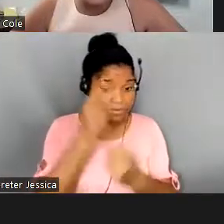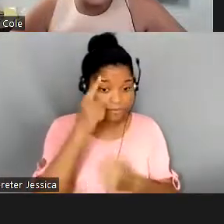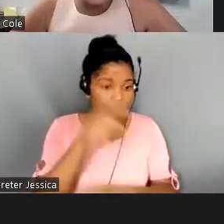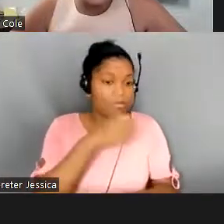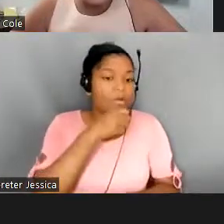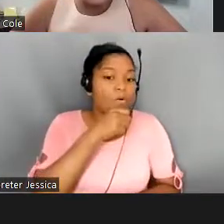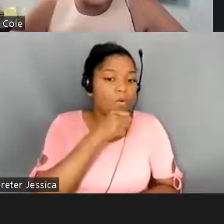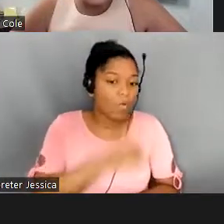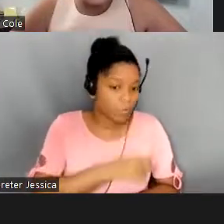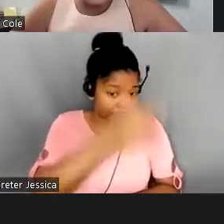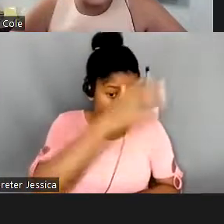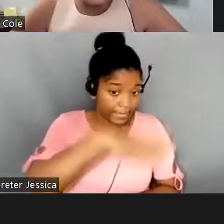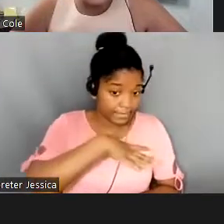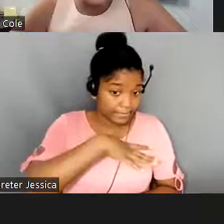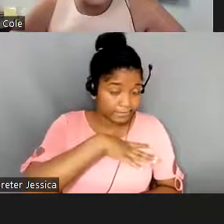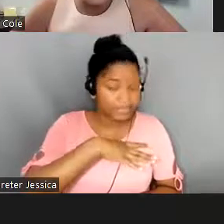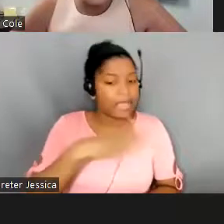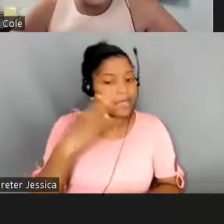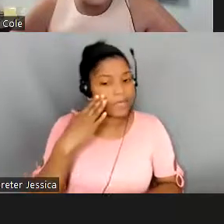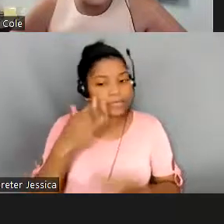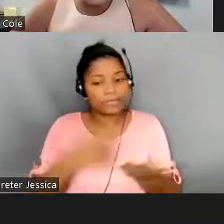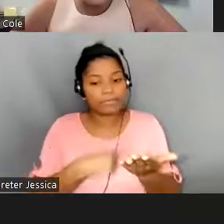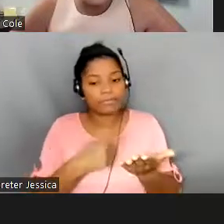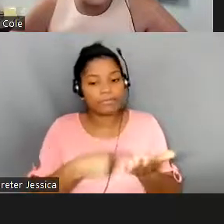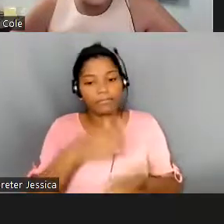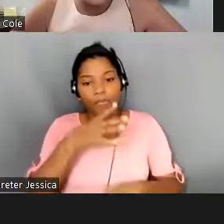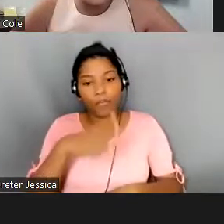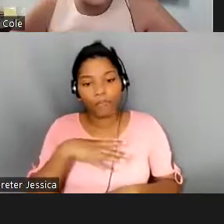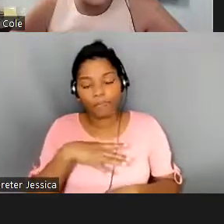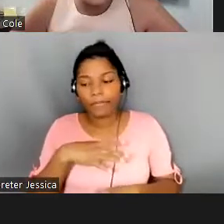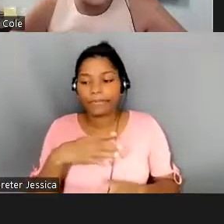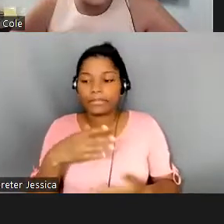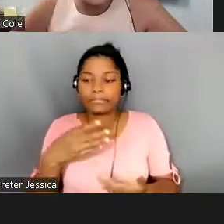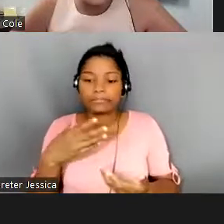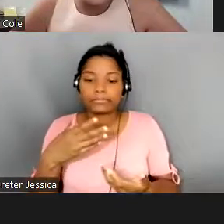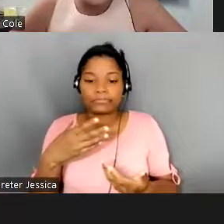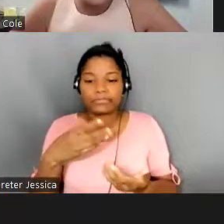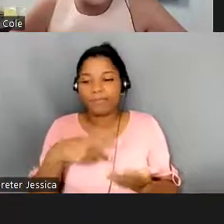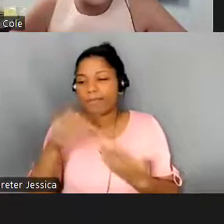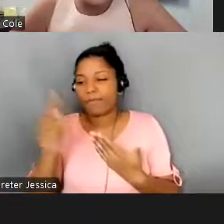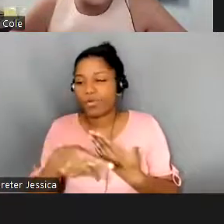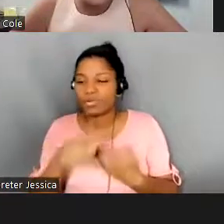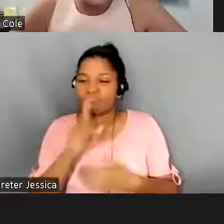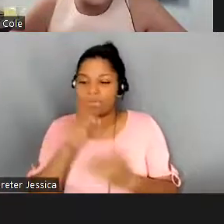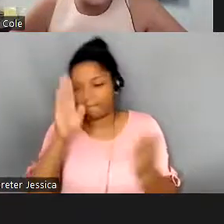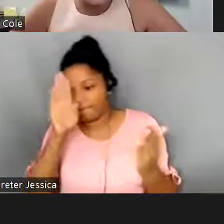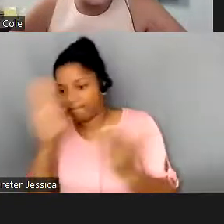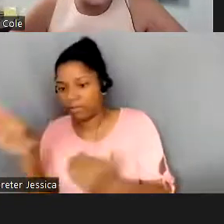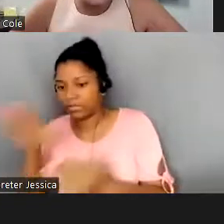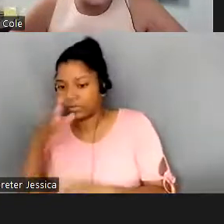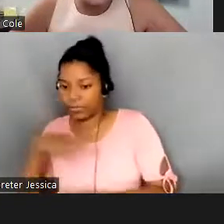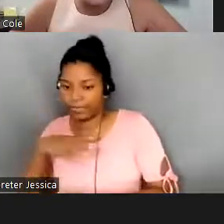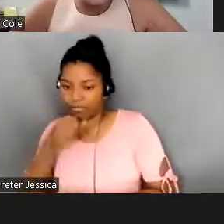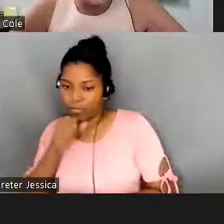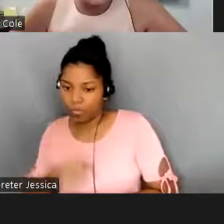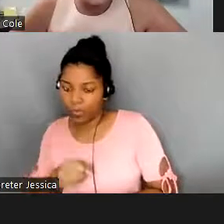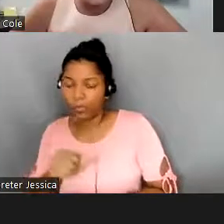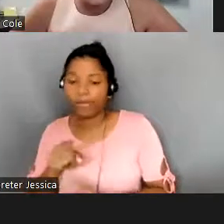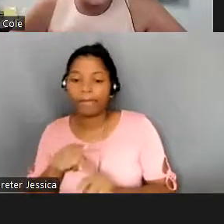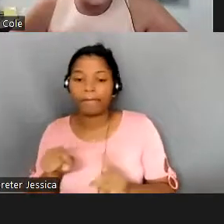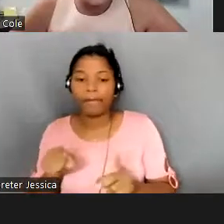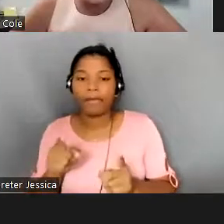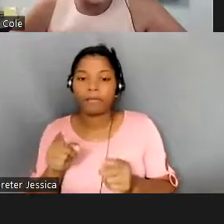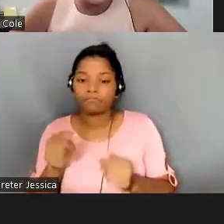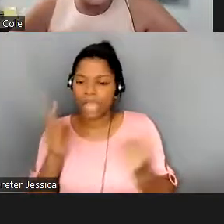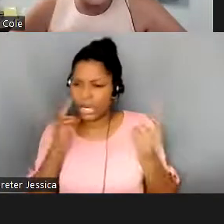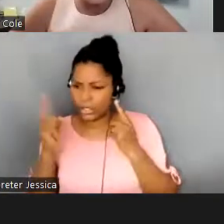men? I know oftentimes we hear about programs being heavily weighted towards older women, and I've learned a few things from programs around the country,